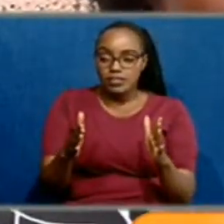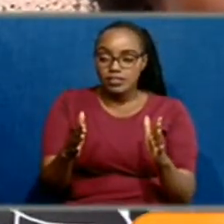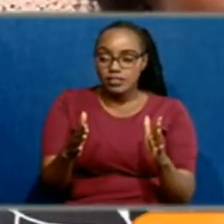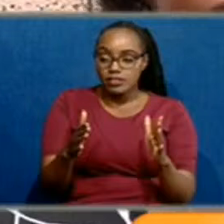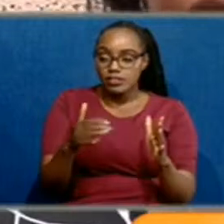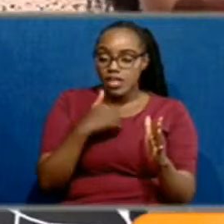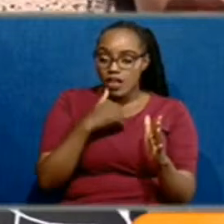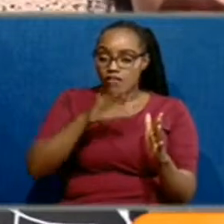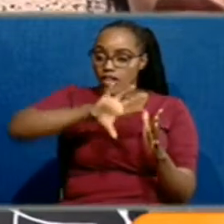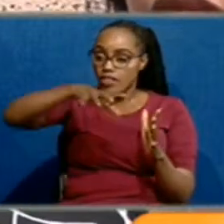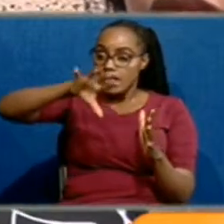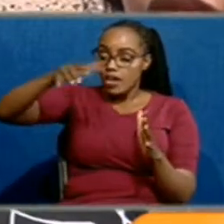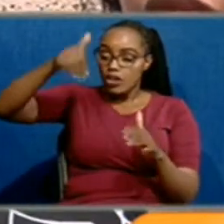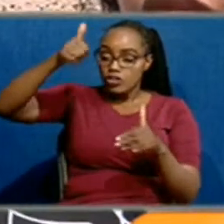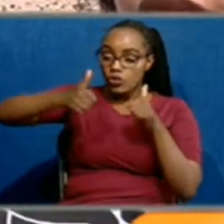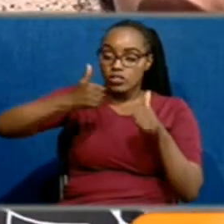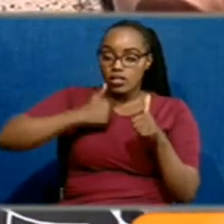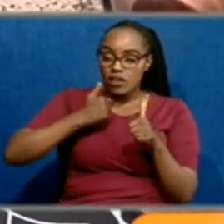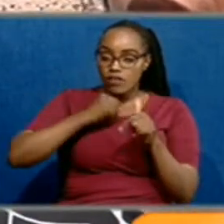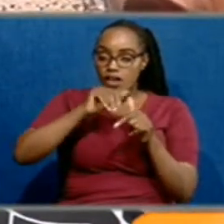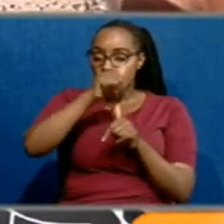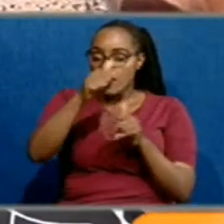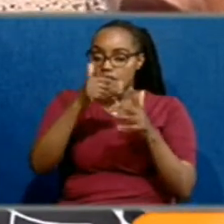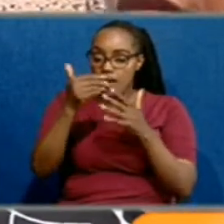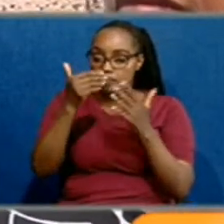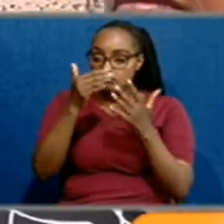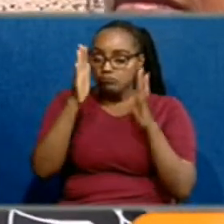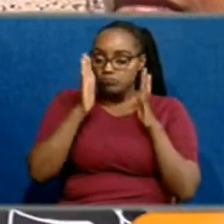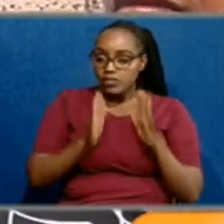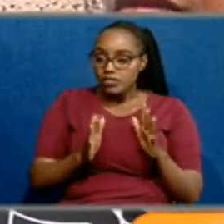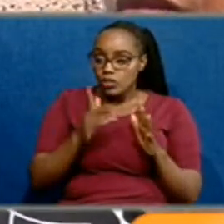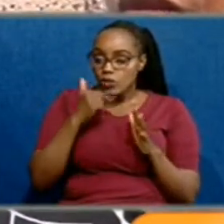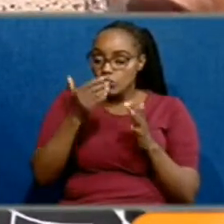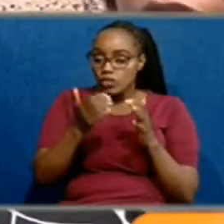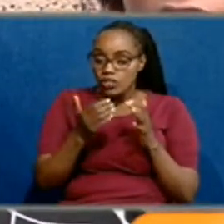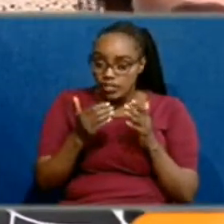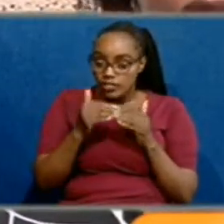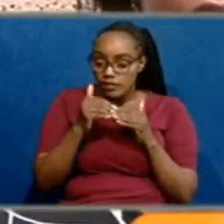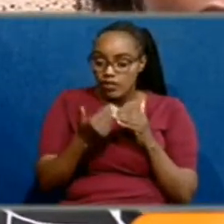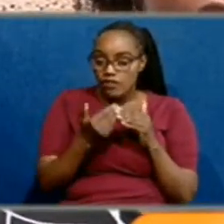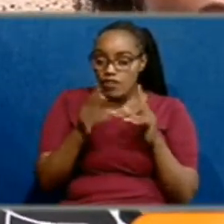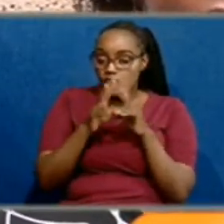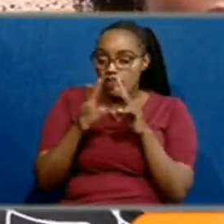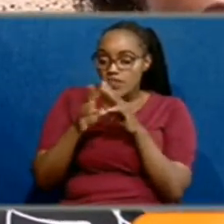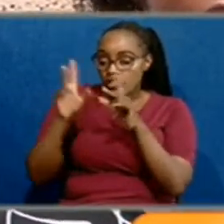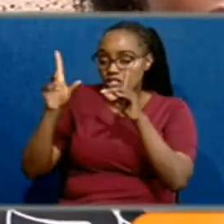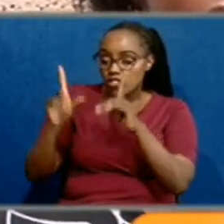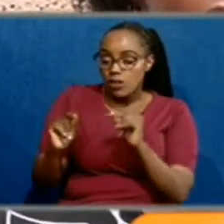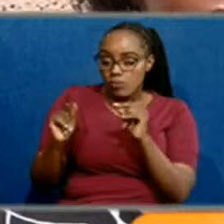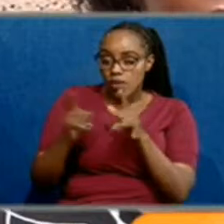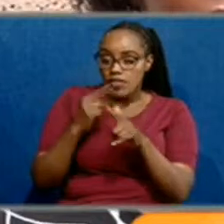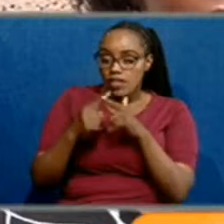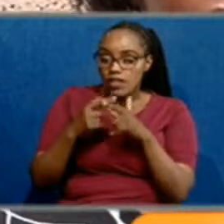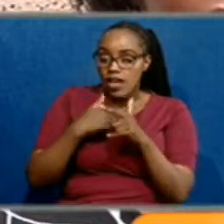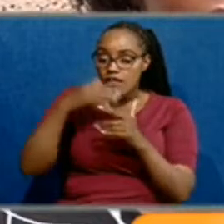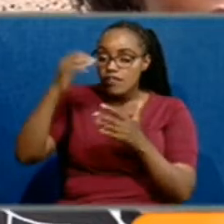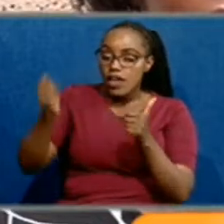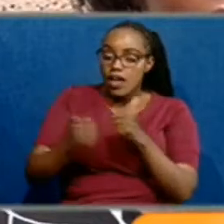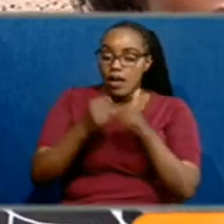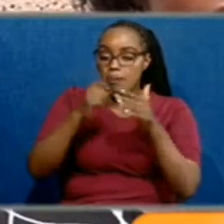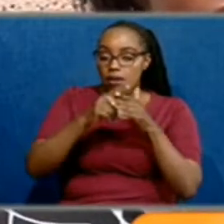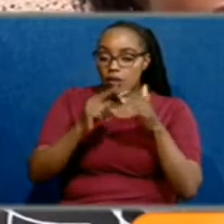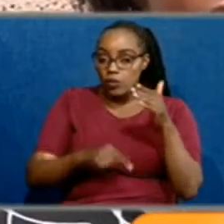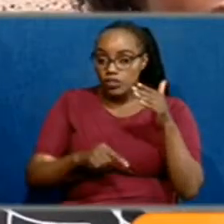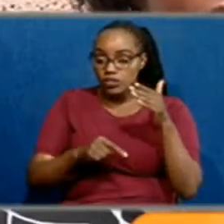the accounting governments and anybody who wants services of engineers, they will be rendered available. In fact, an ideal case is we should